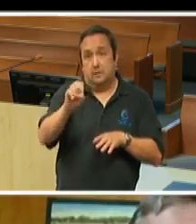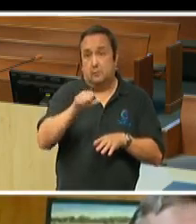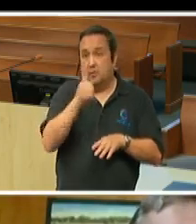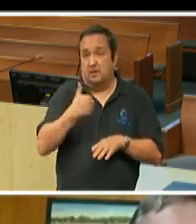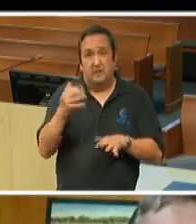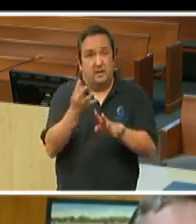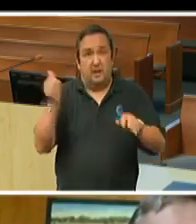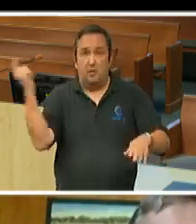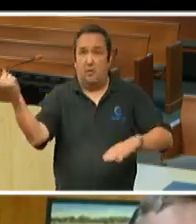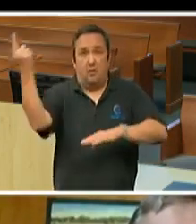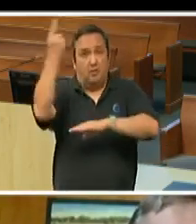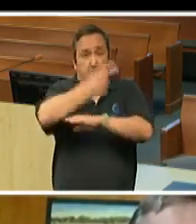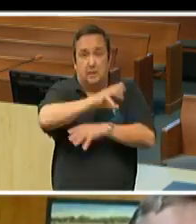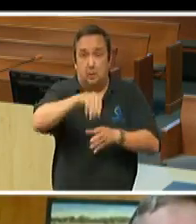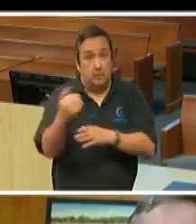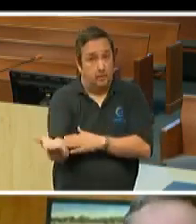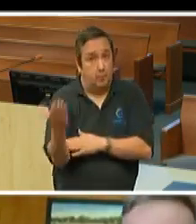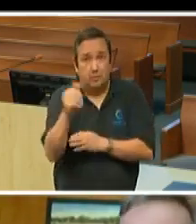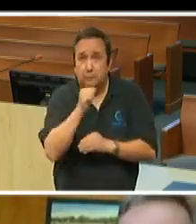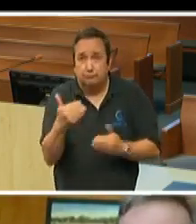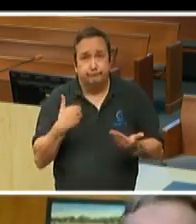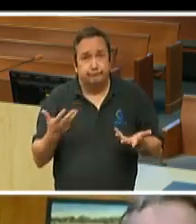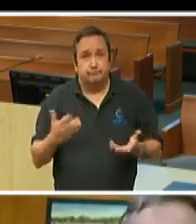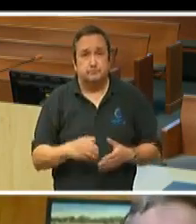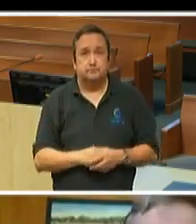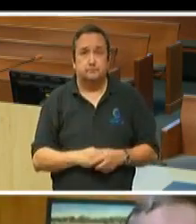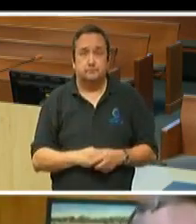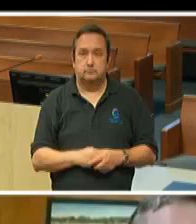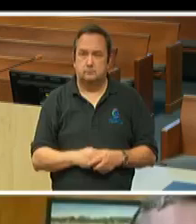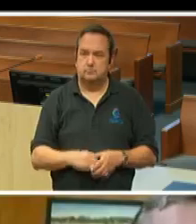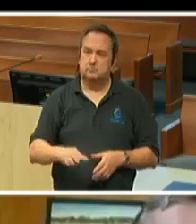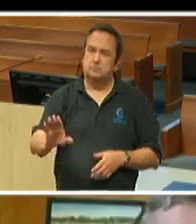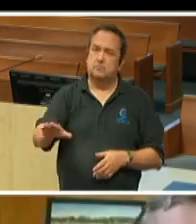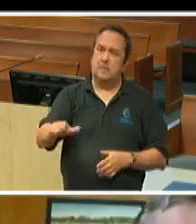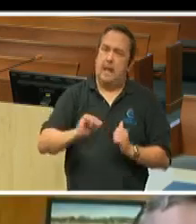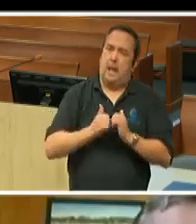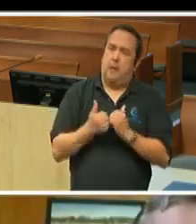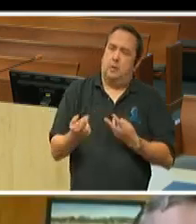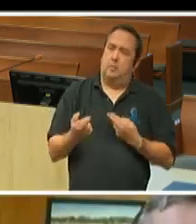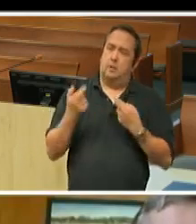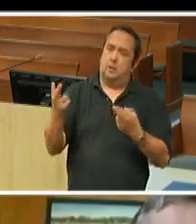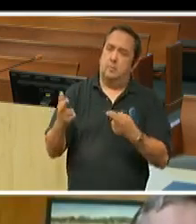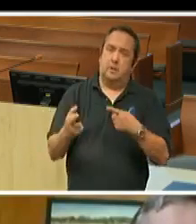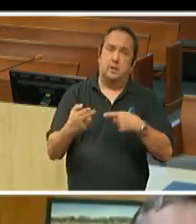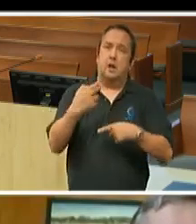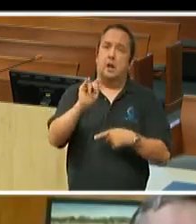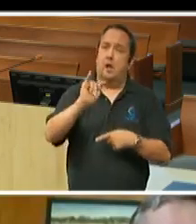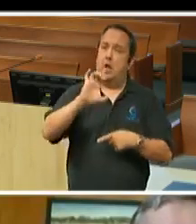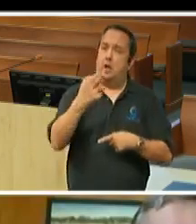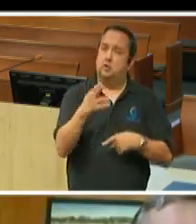day, including in the morning. So how would you do that? How would you recommend Hutch be able to do that?